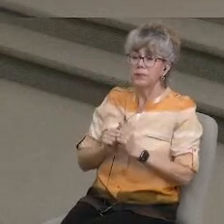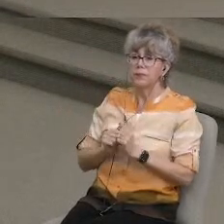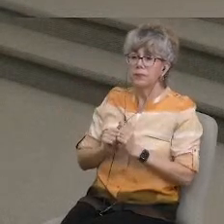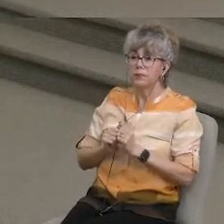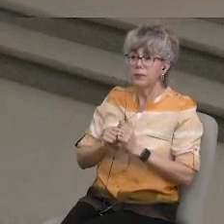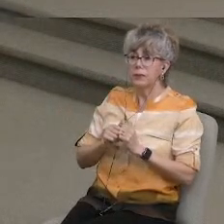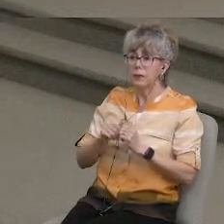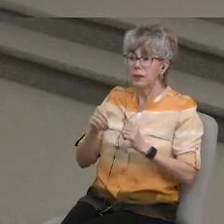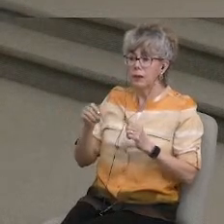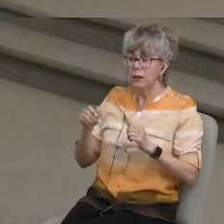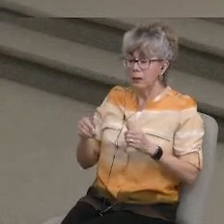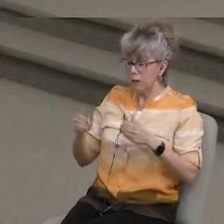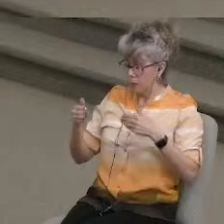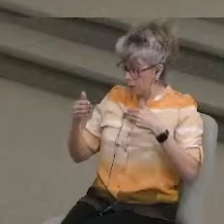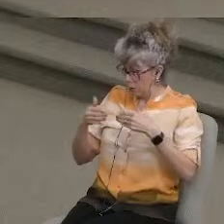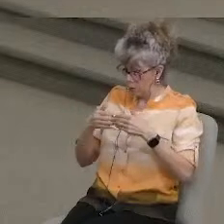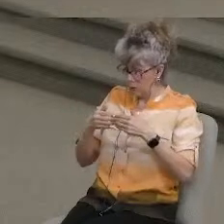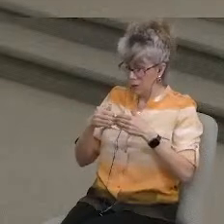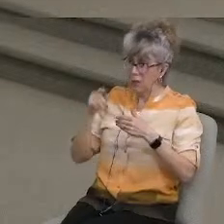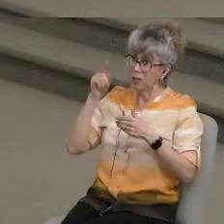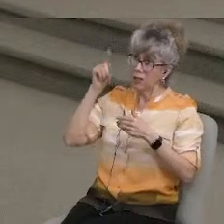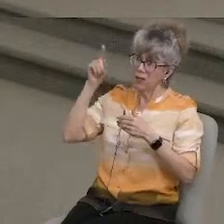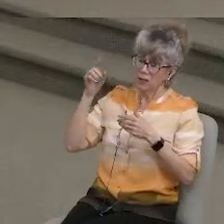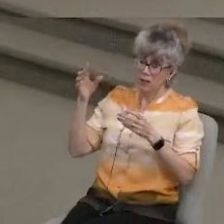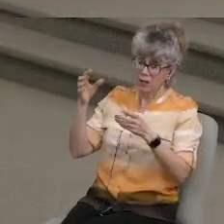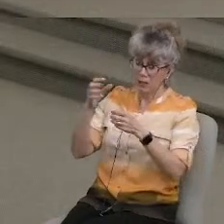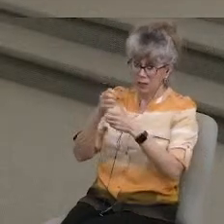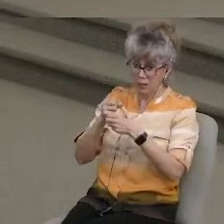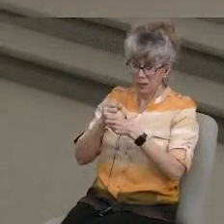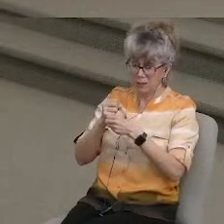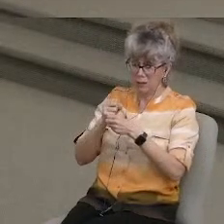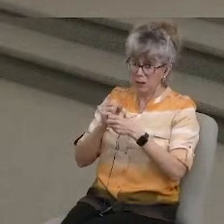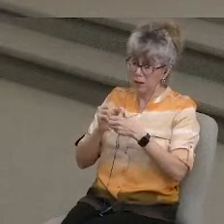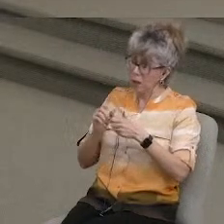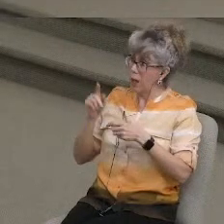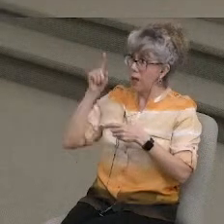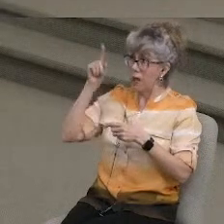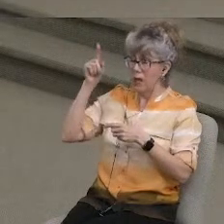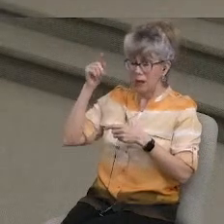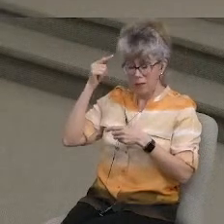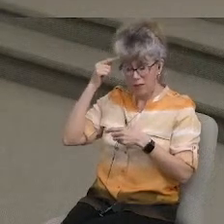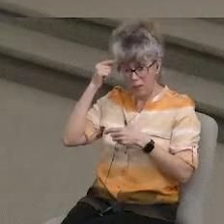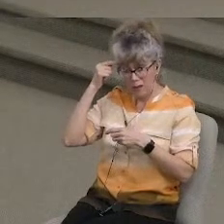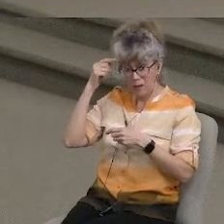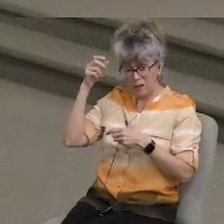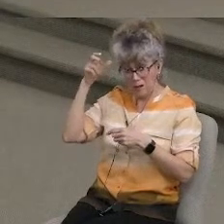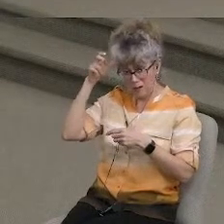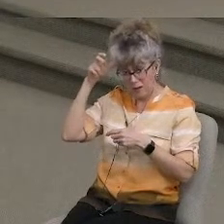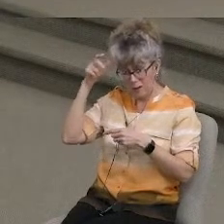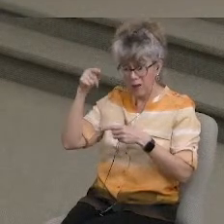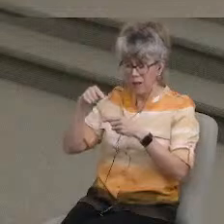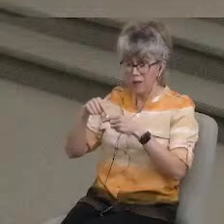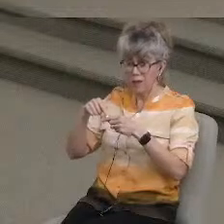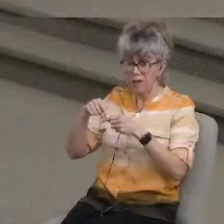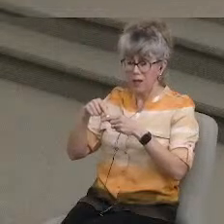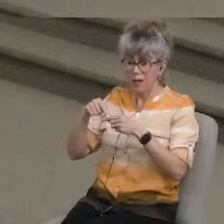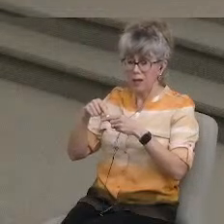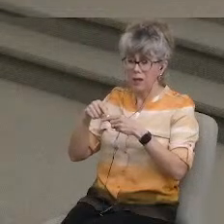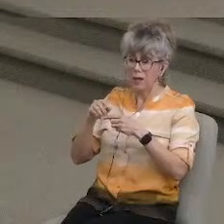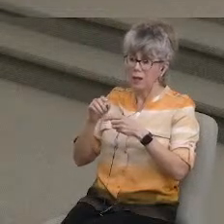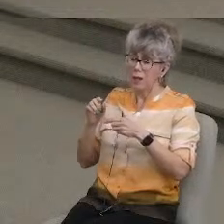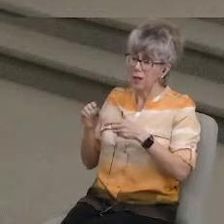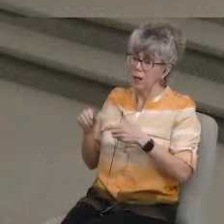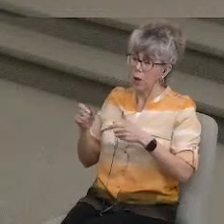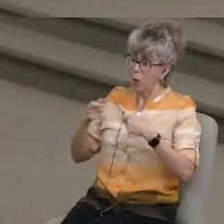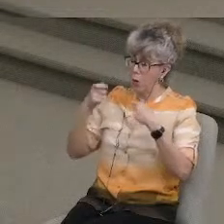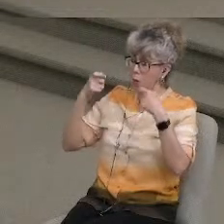It's as close as they would get to overcoming God's goodness. Victory was assured with the empty tomb. And